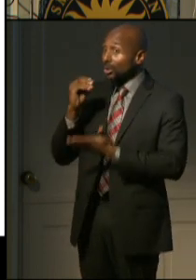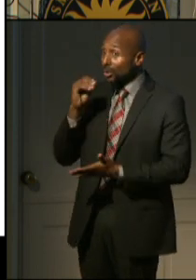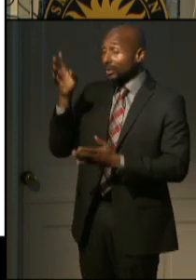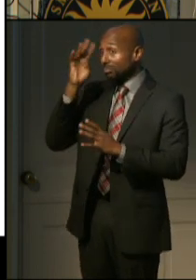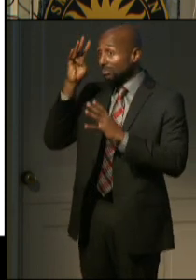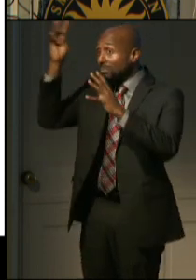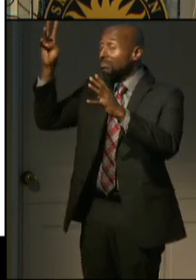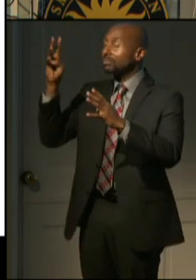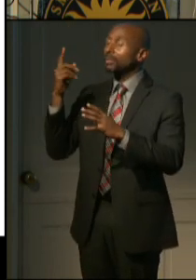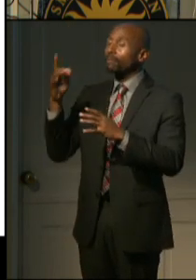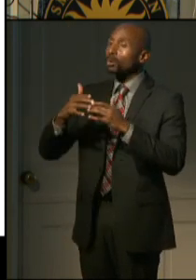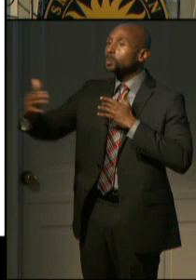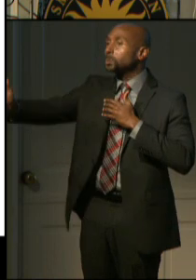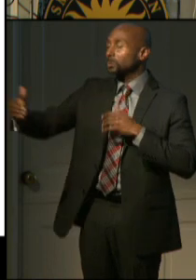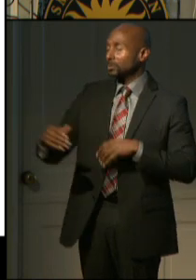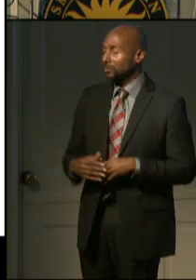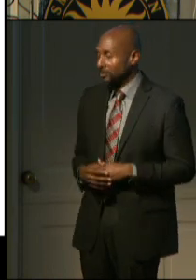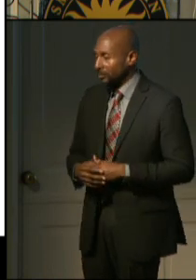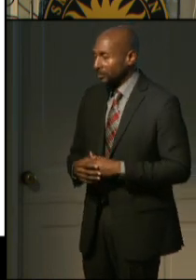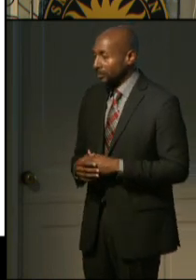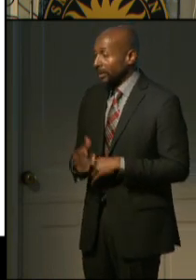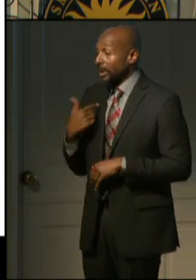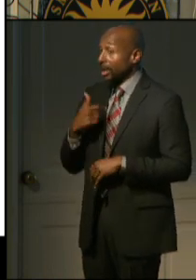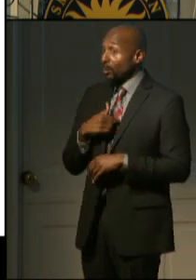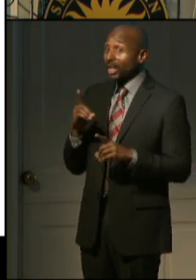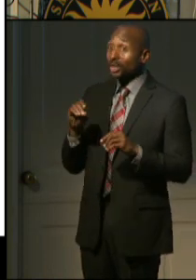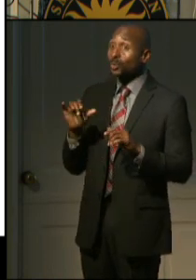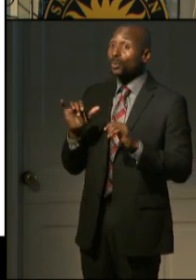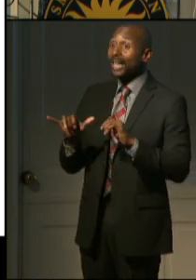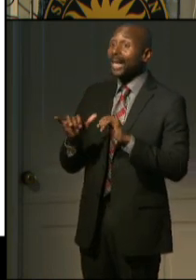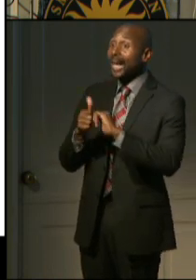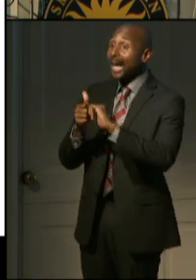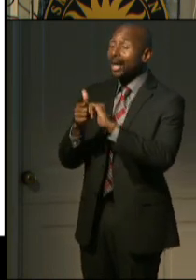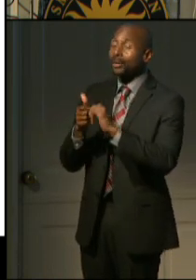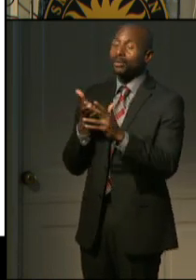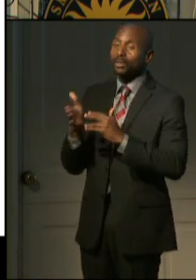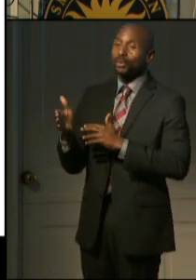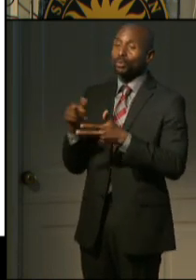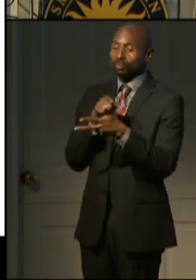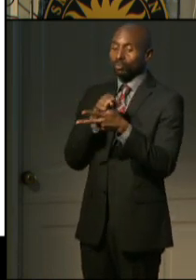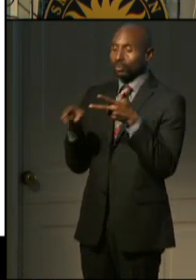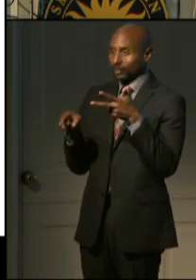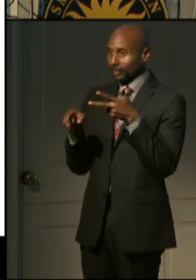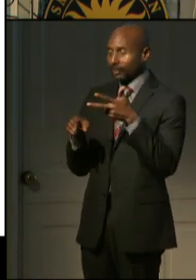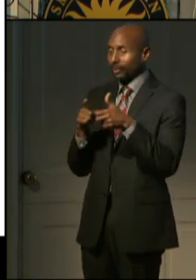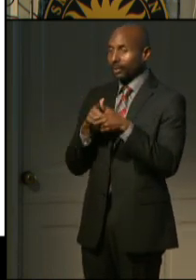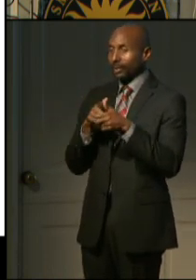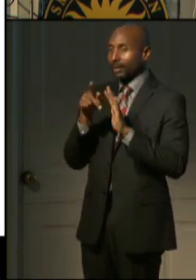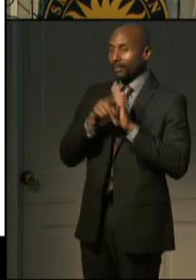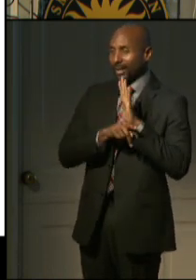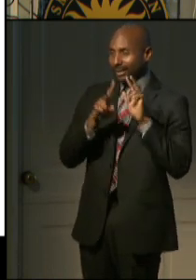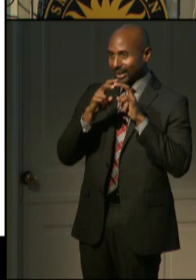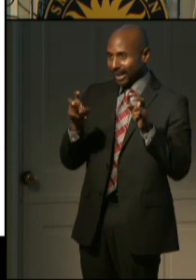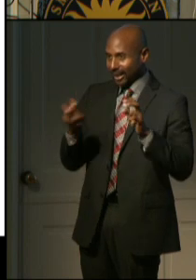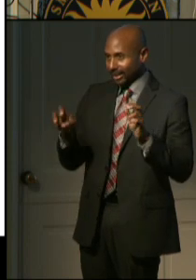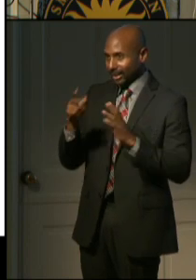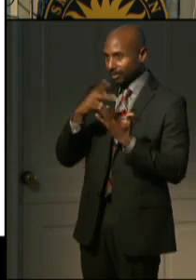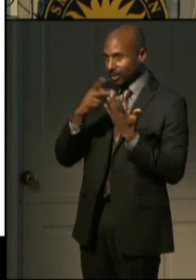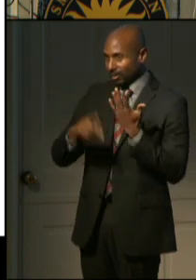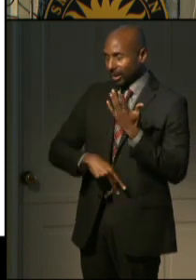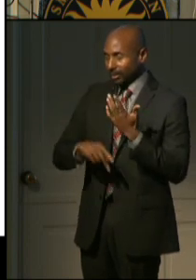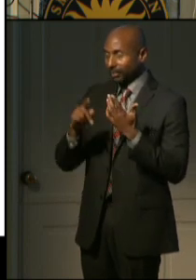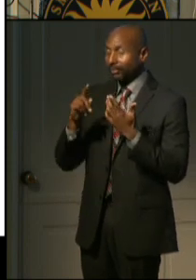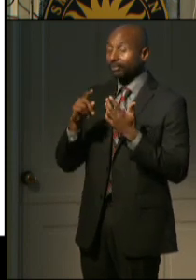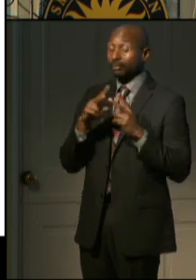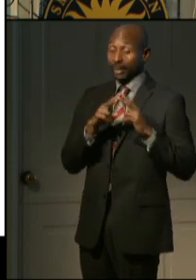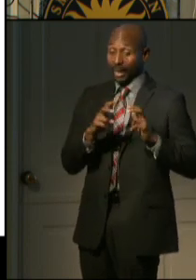of all kinds. We do this through 3 main programs. Our policy and analysis program